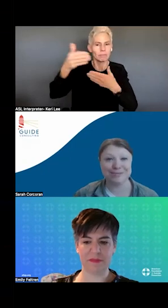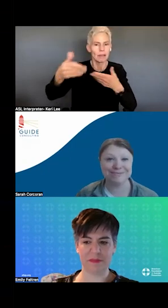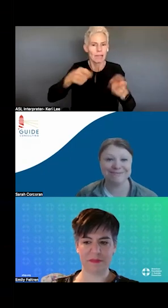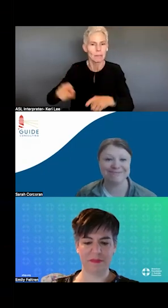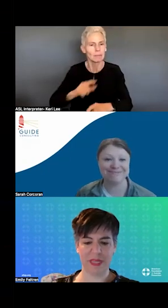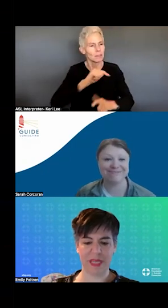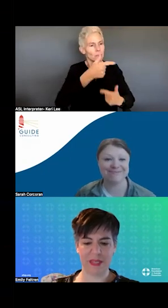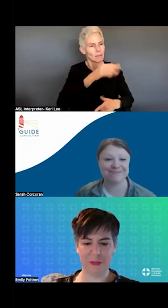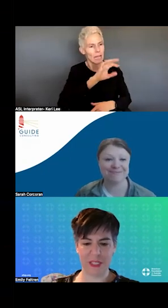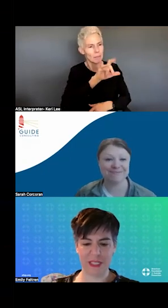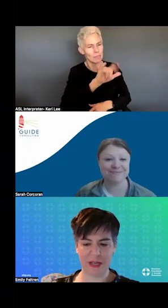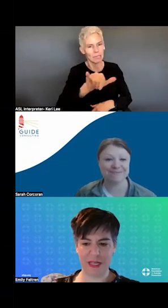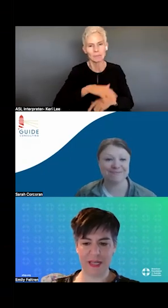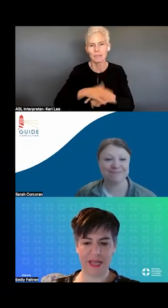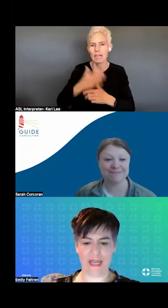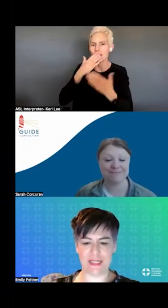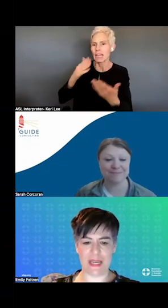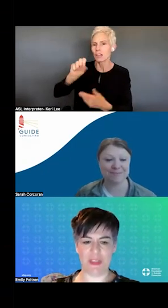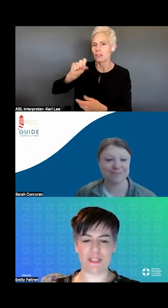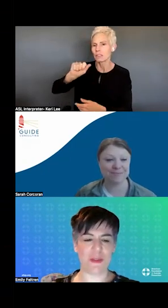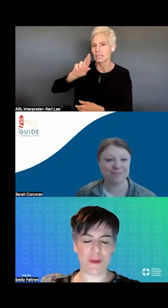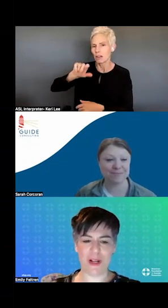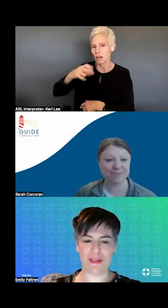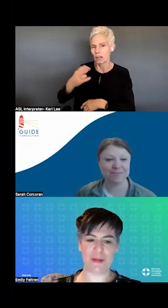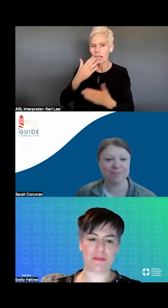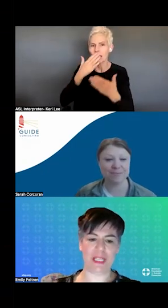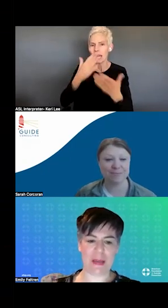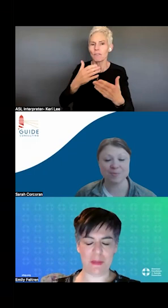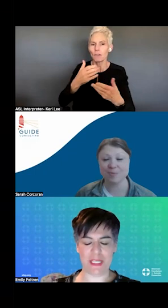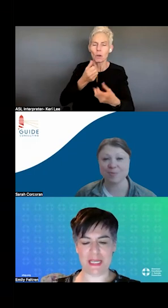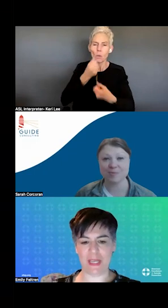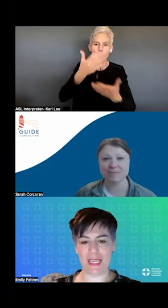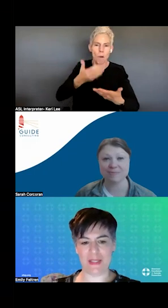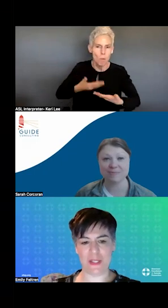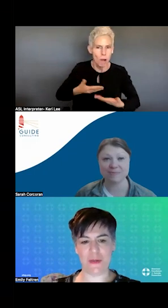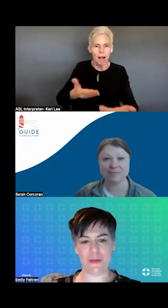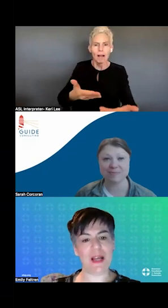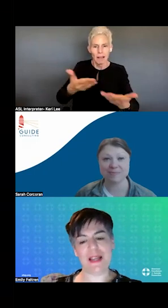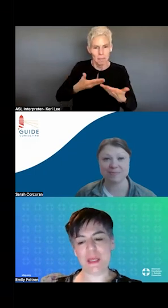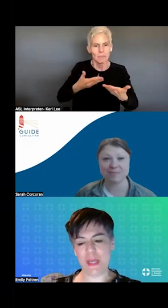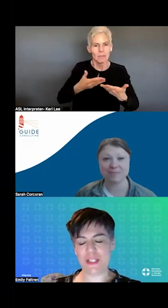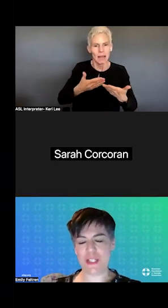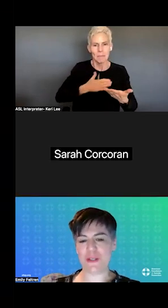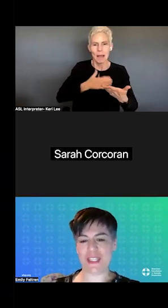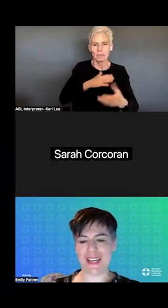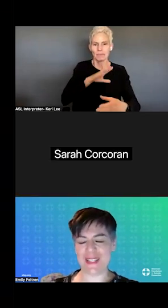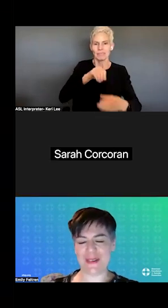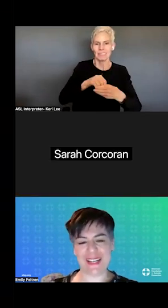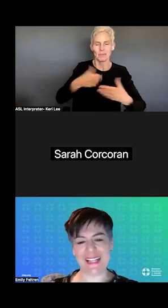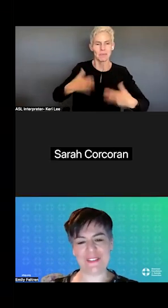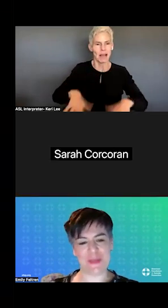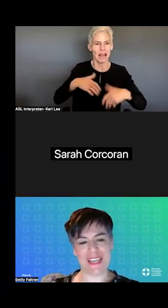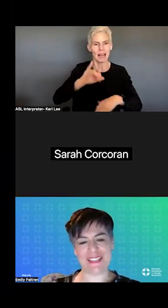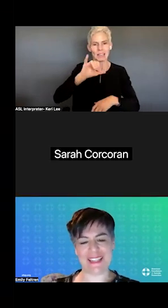you. Thank you so much, Sarah. And thanks for the warm welcome. Really happy to be stepping into the big shoes that